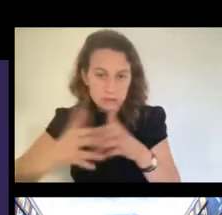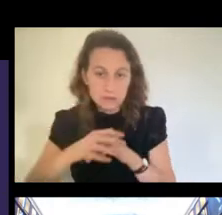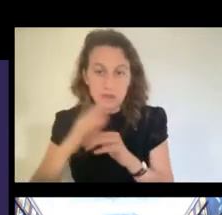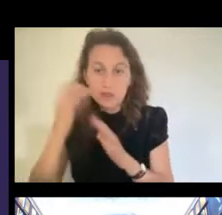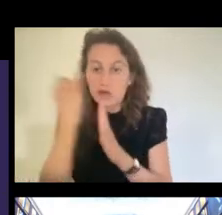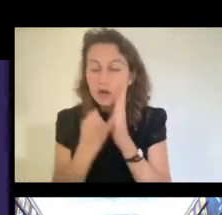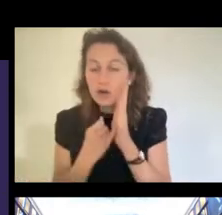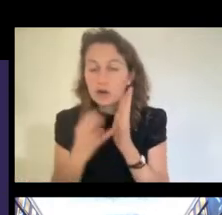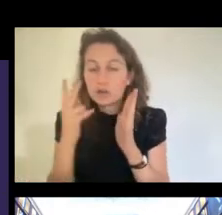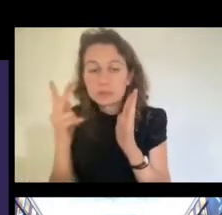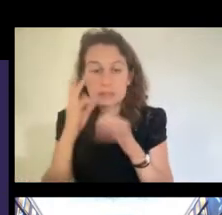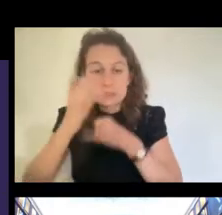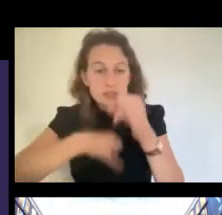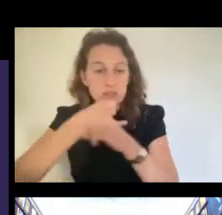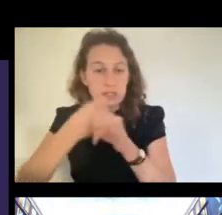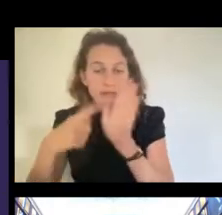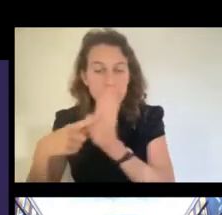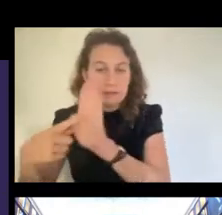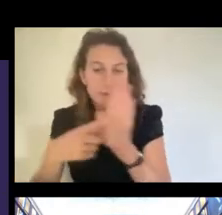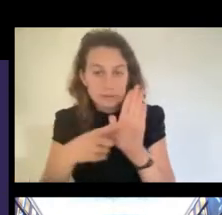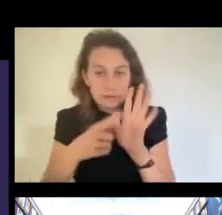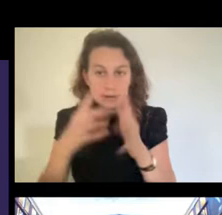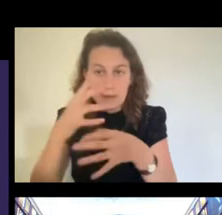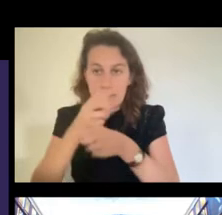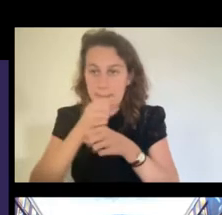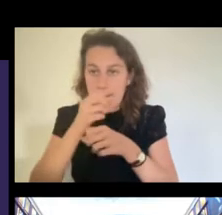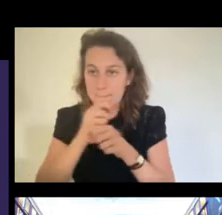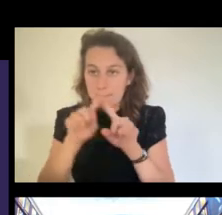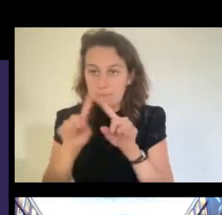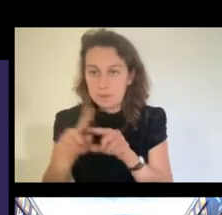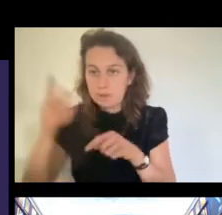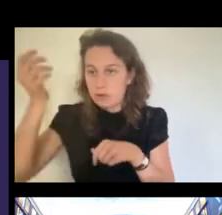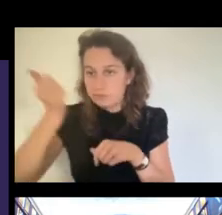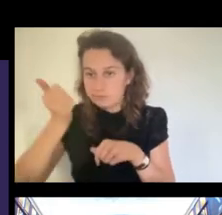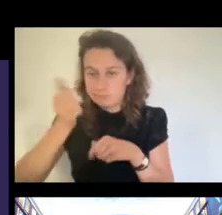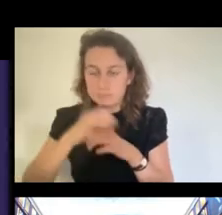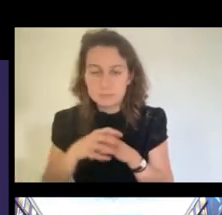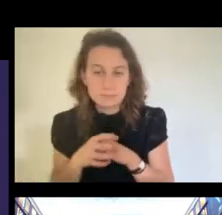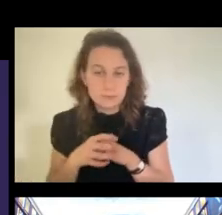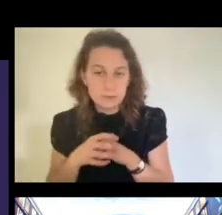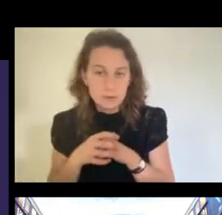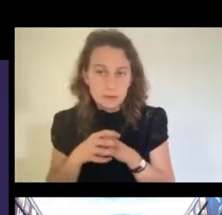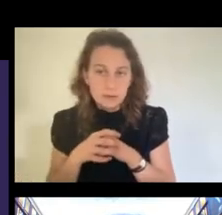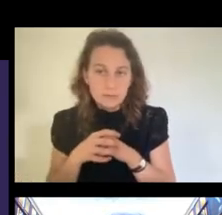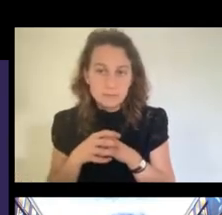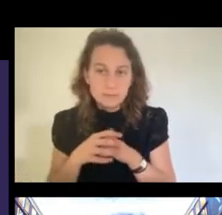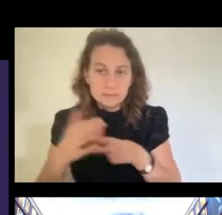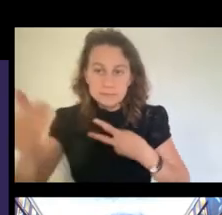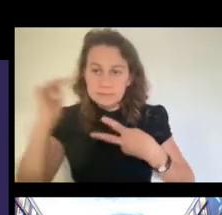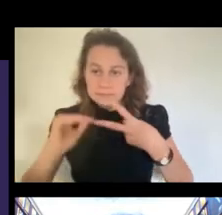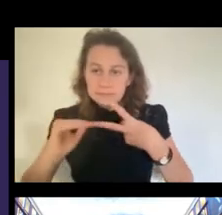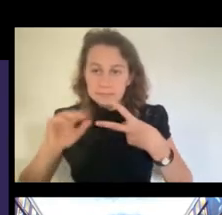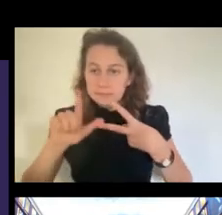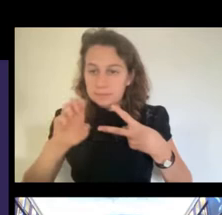exhibited internationally, and she's the recipient of numerous grants and fellowships. And Lei Han is